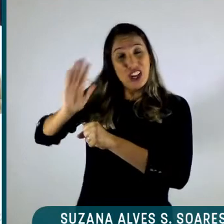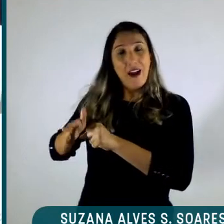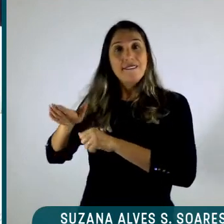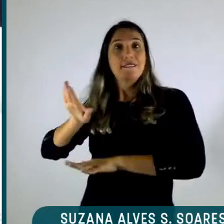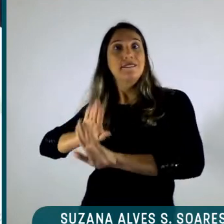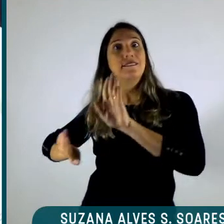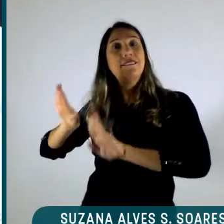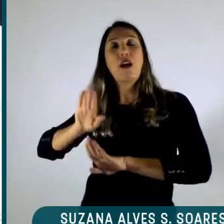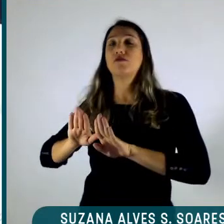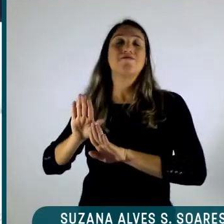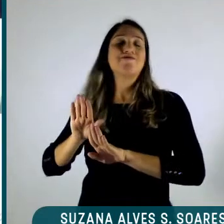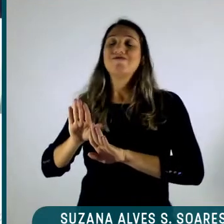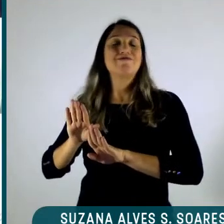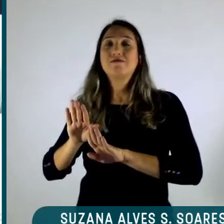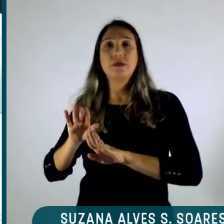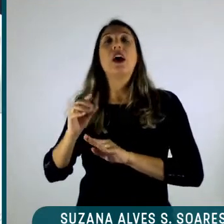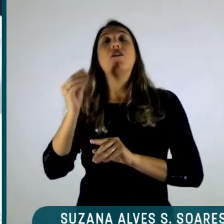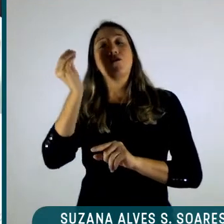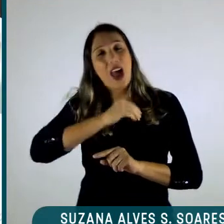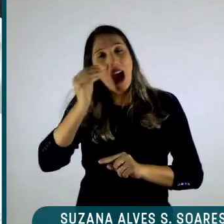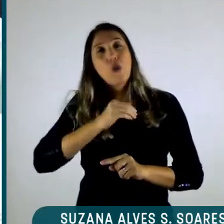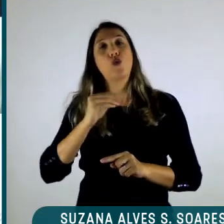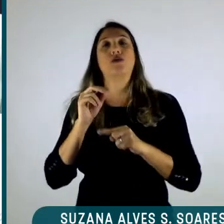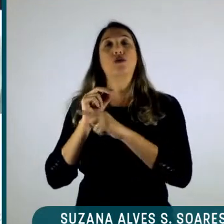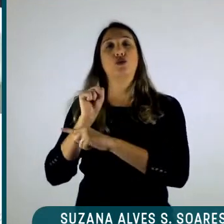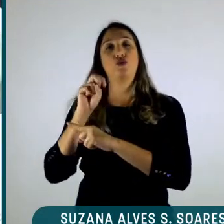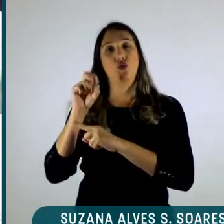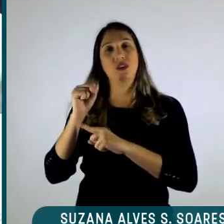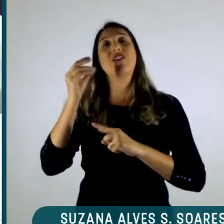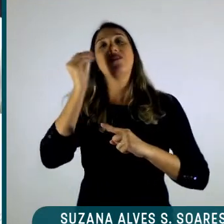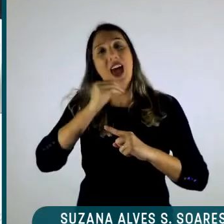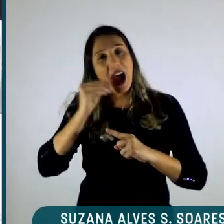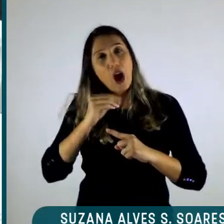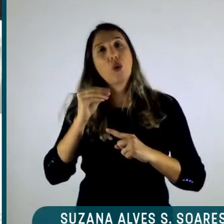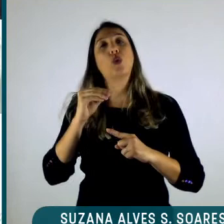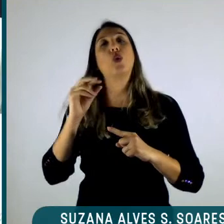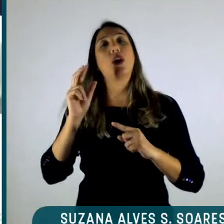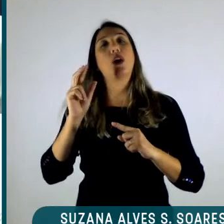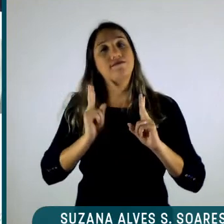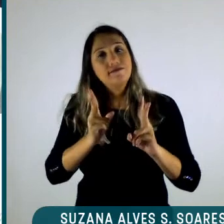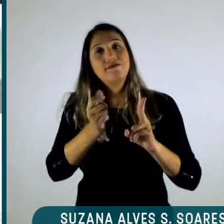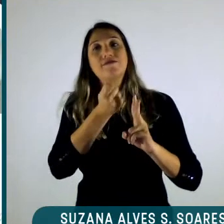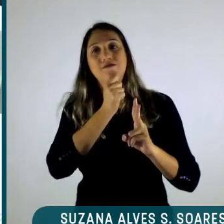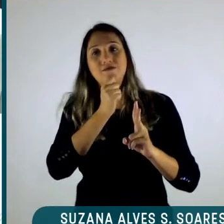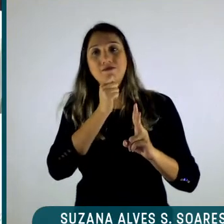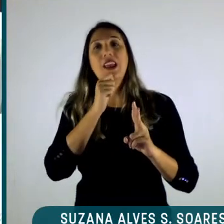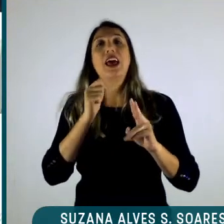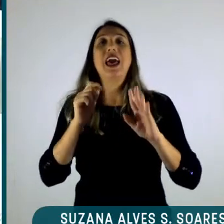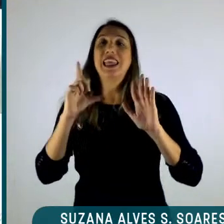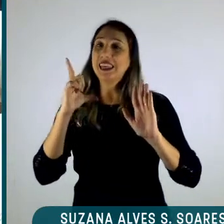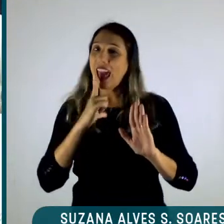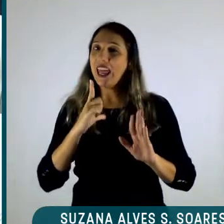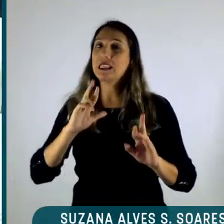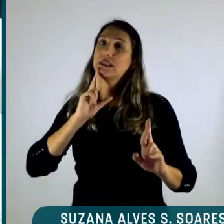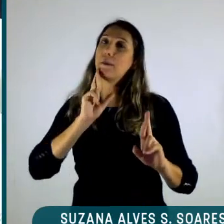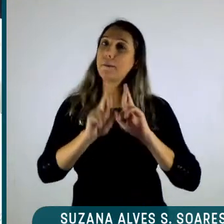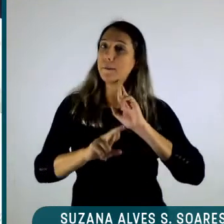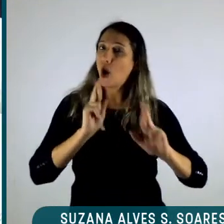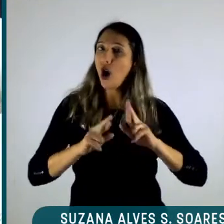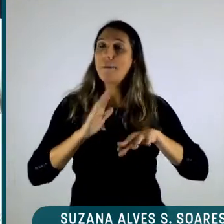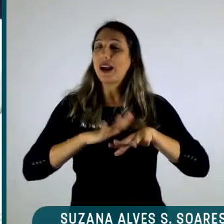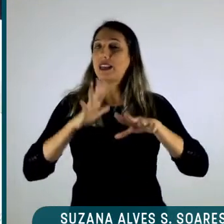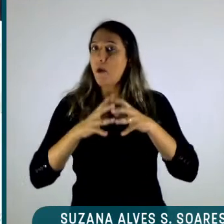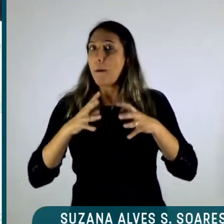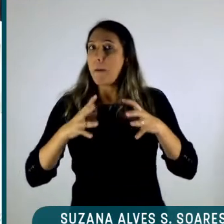But what happens is that we have not been able to protect the little development that we